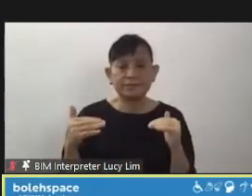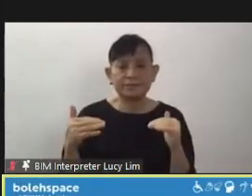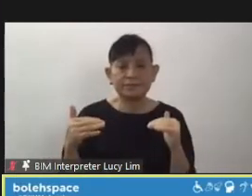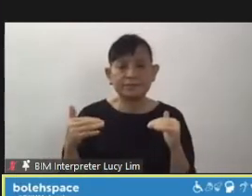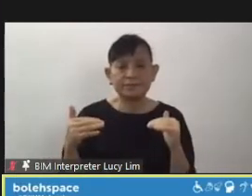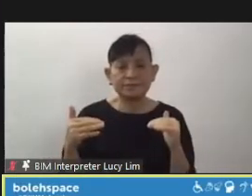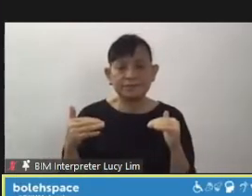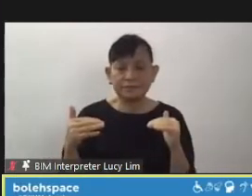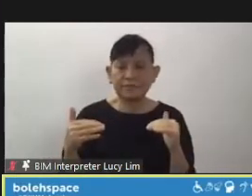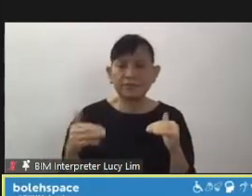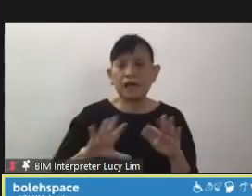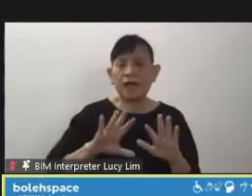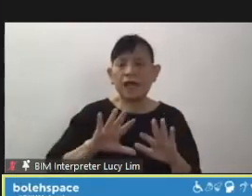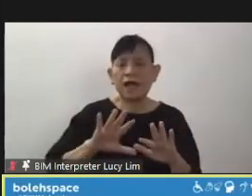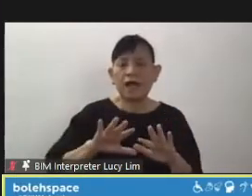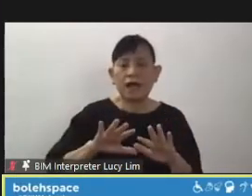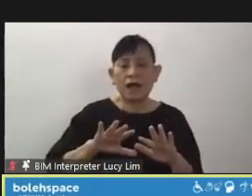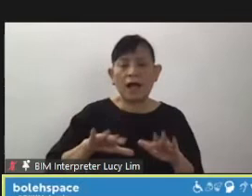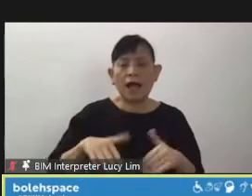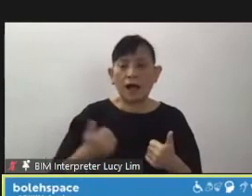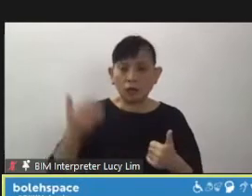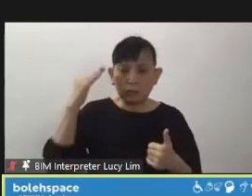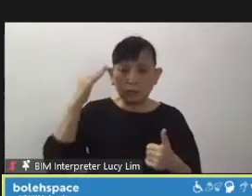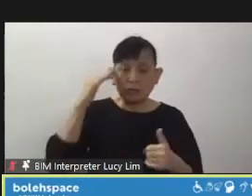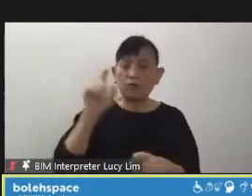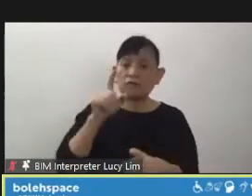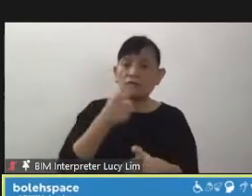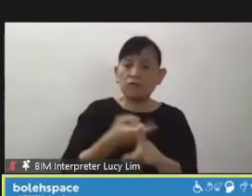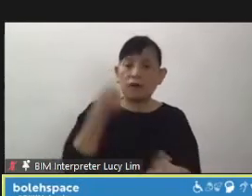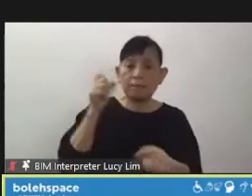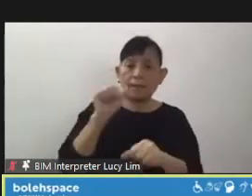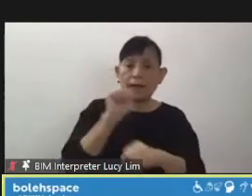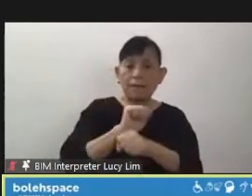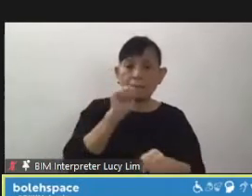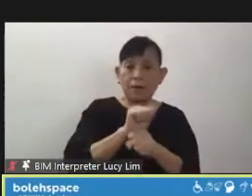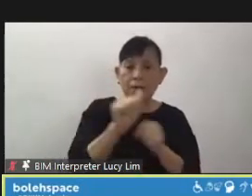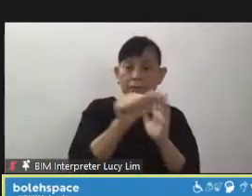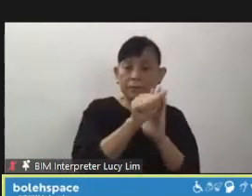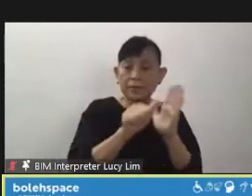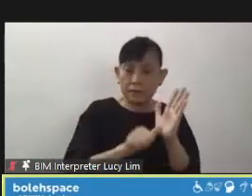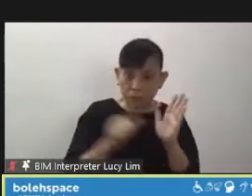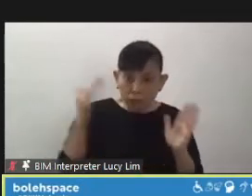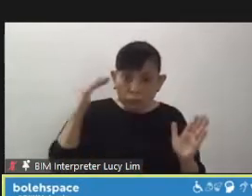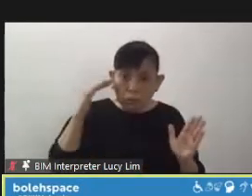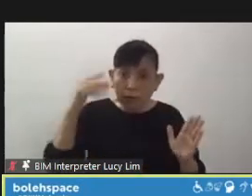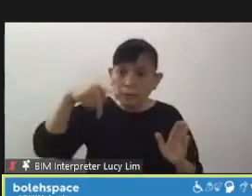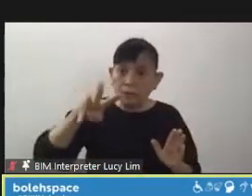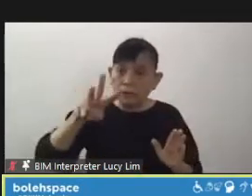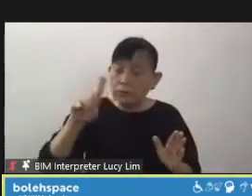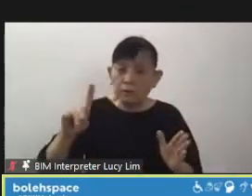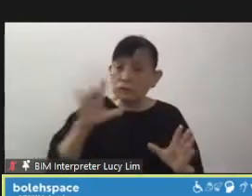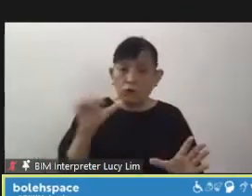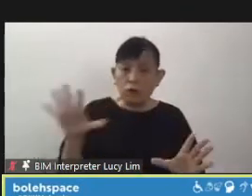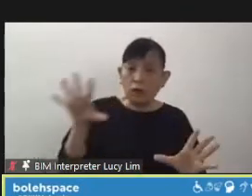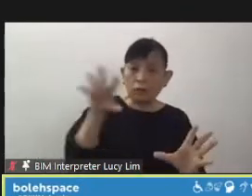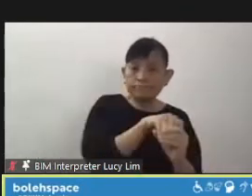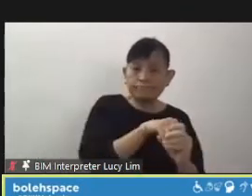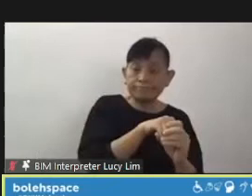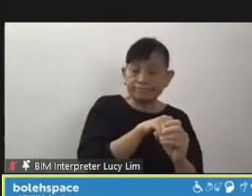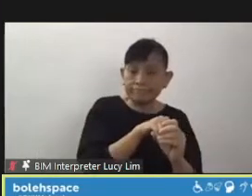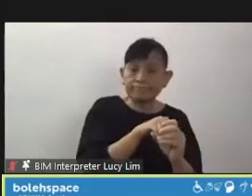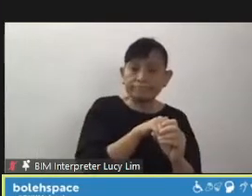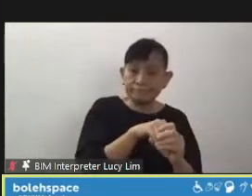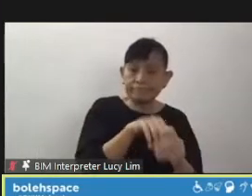the exclusion from the Employment Act. Do you know that PWD are excluded from the Employment Act in terms of the